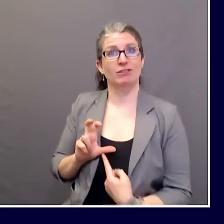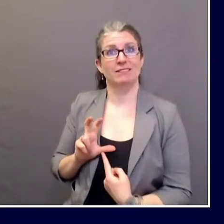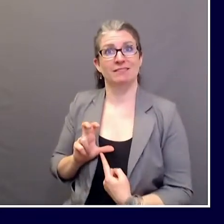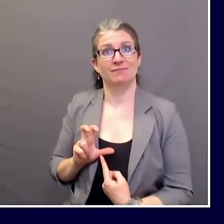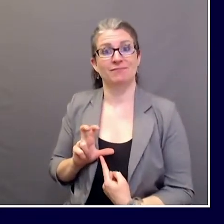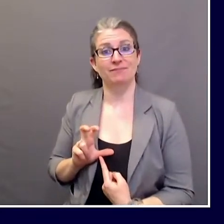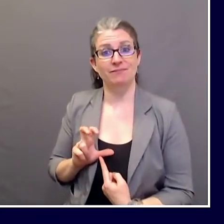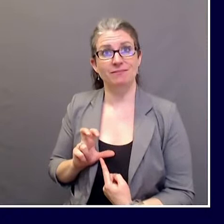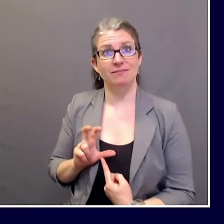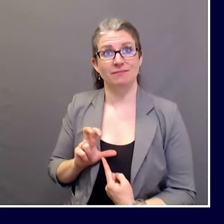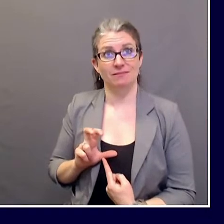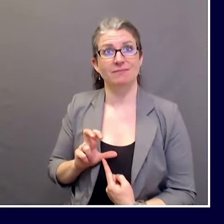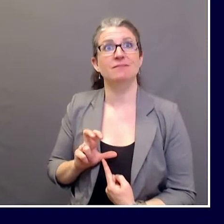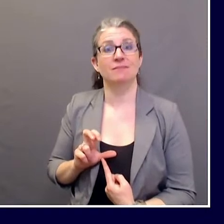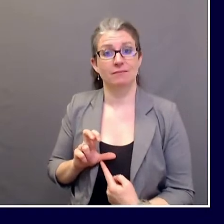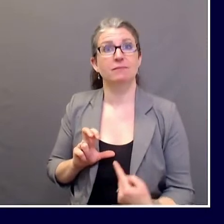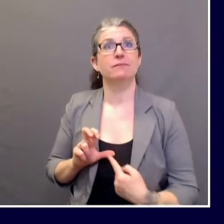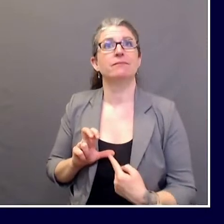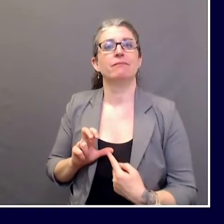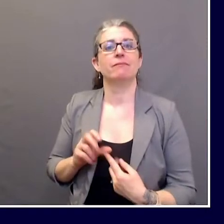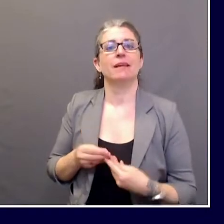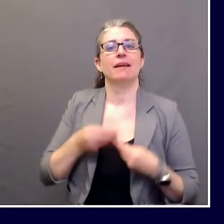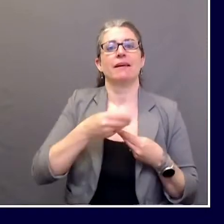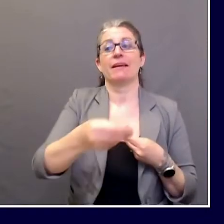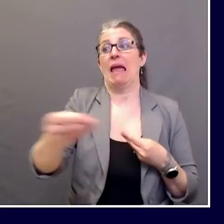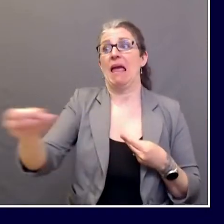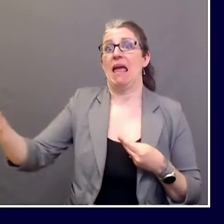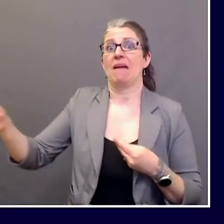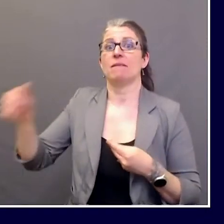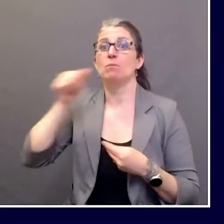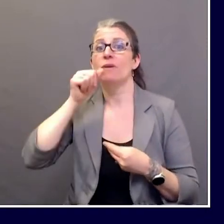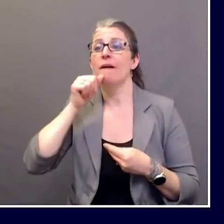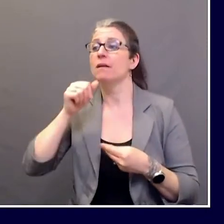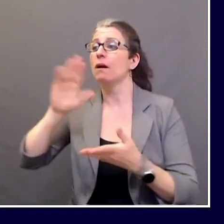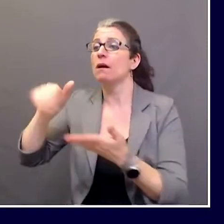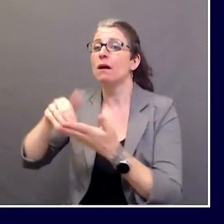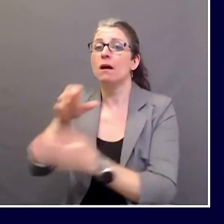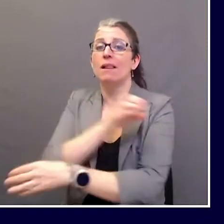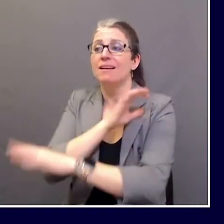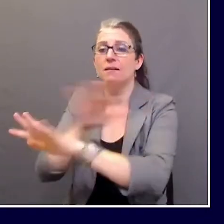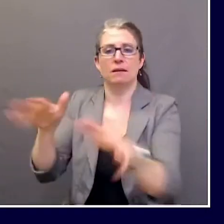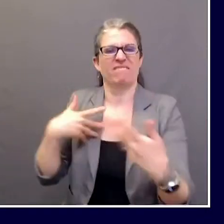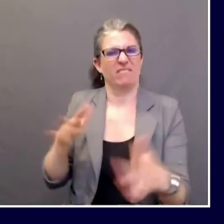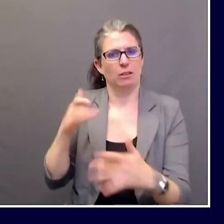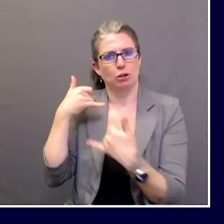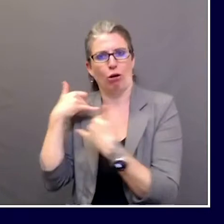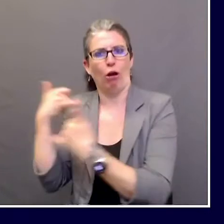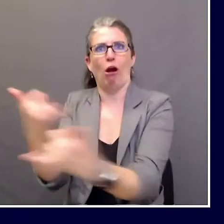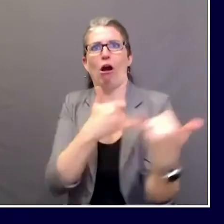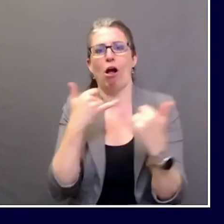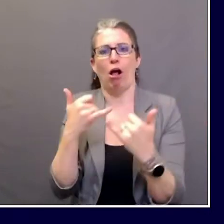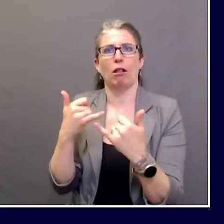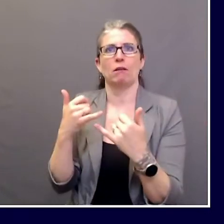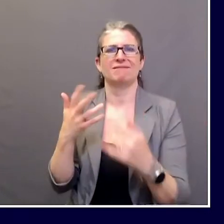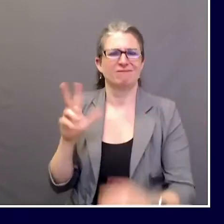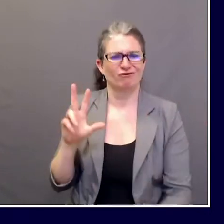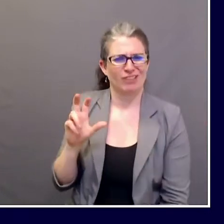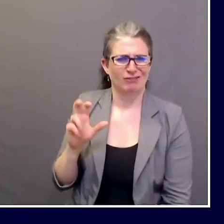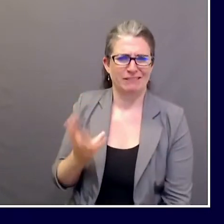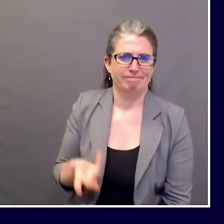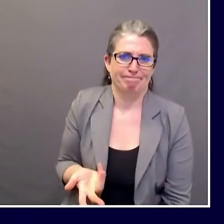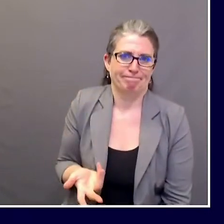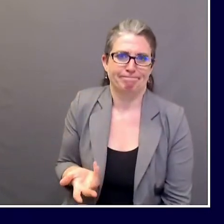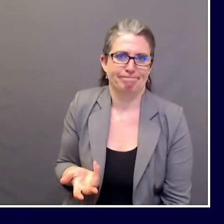doses to make sure that they knew about the new guidance on the pause. All that said, we do know that when you get no or lower